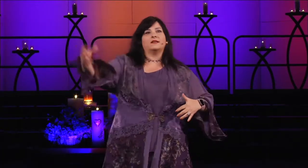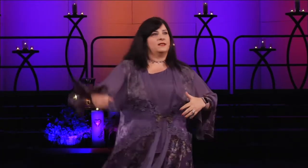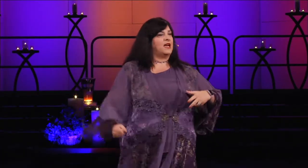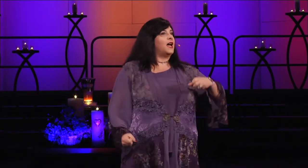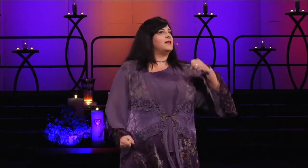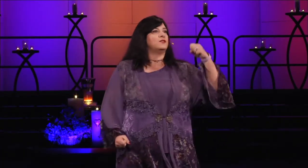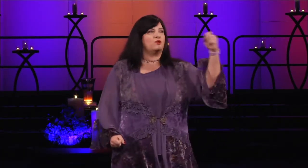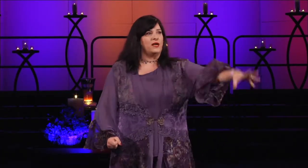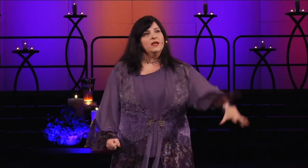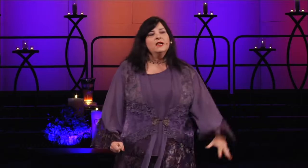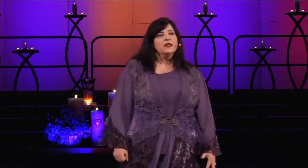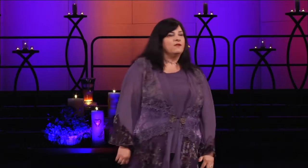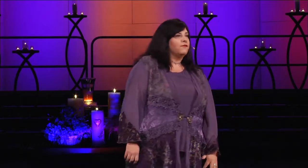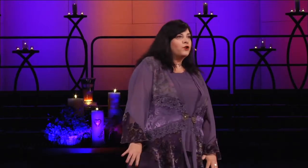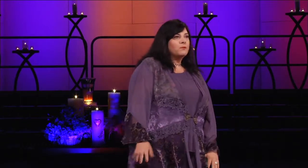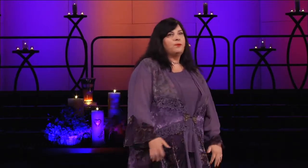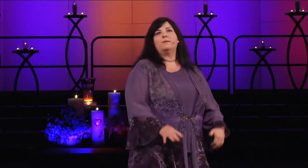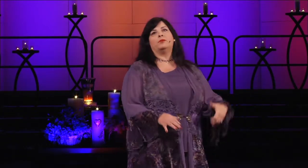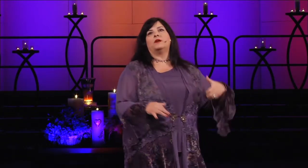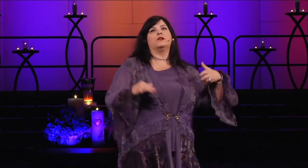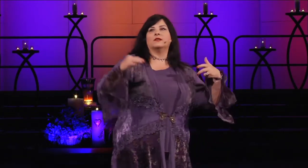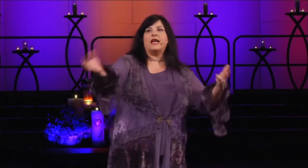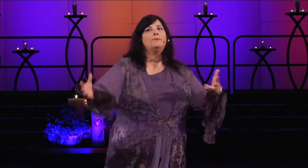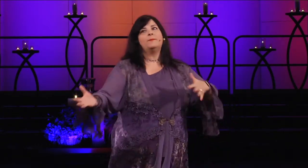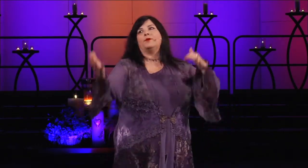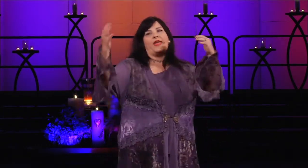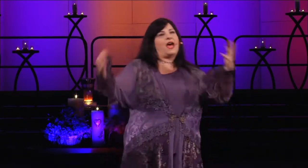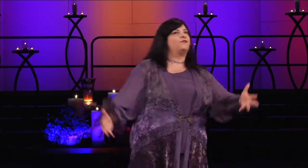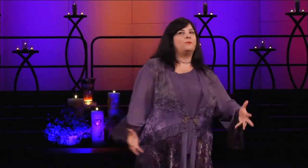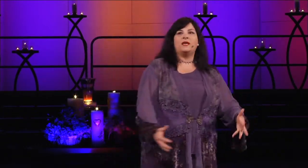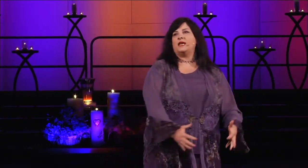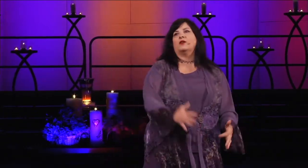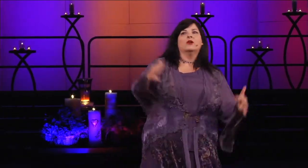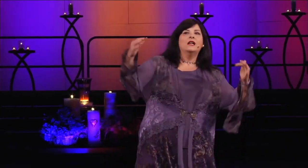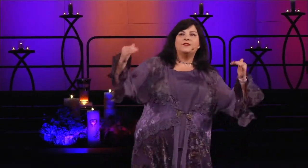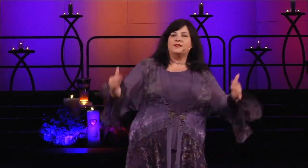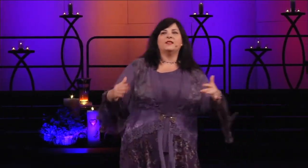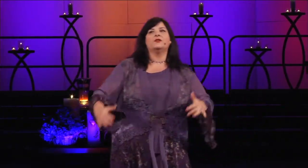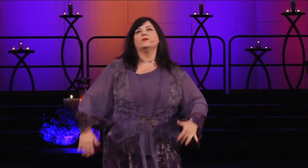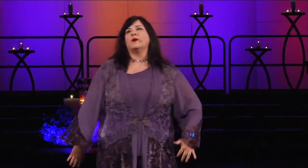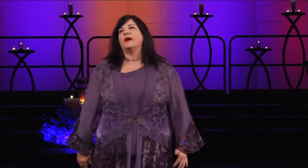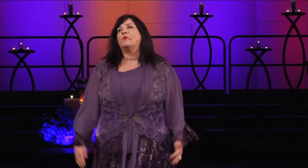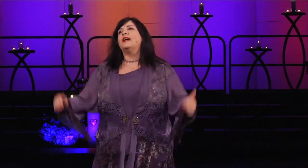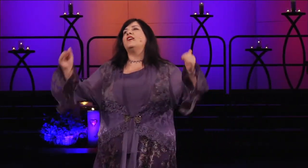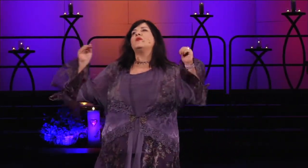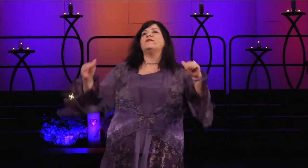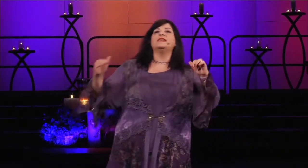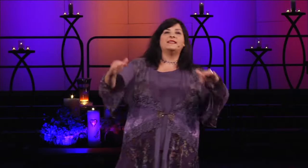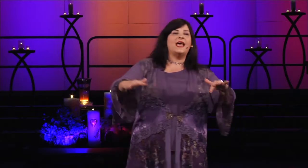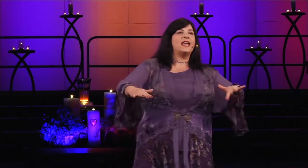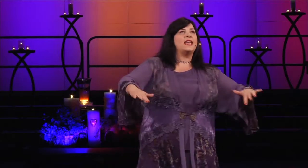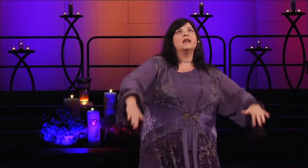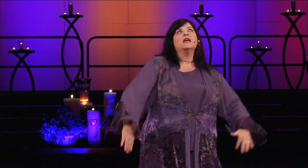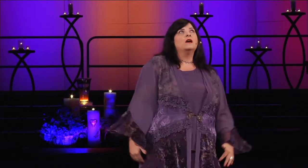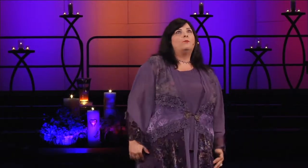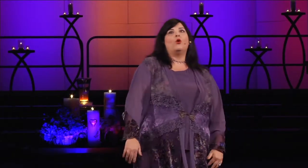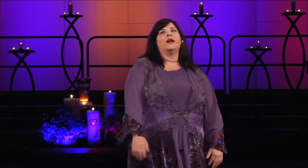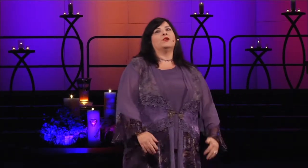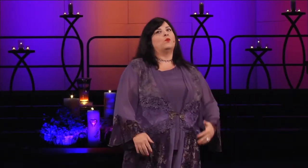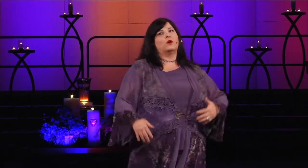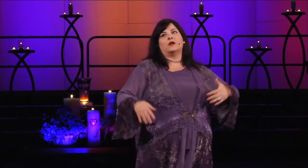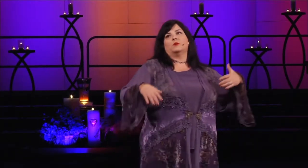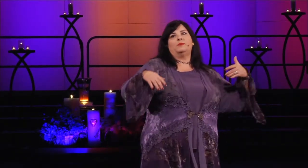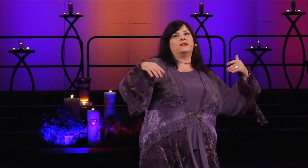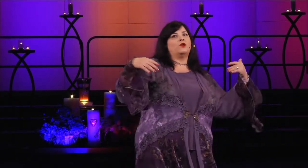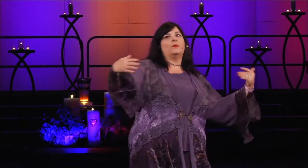out and proselytize and try to convert people or tell people they have to be here, this is the only right way. We don't even say,